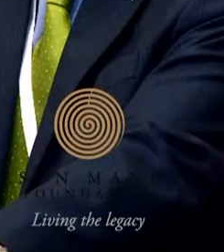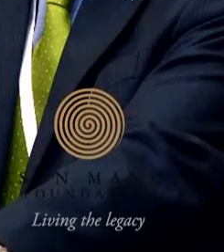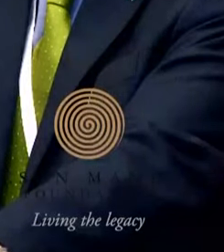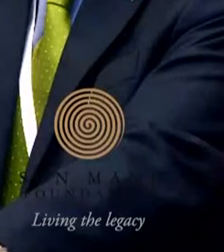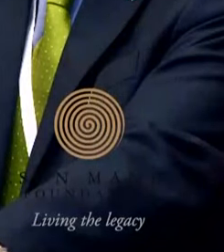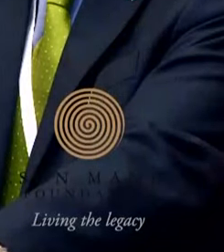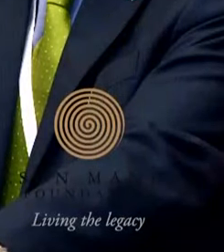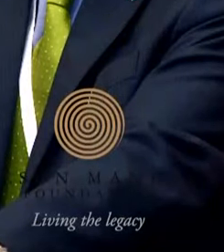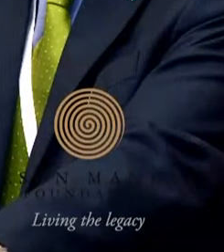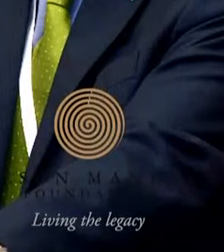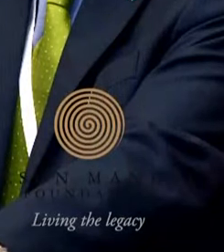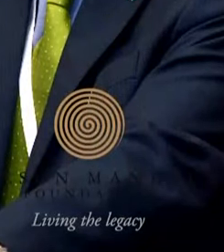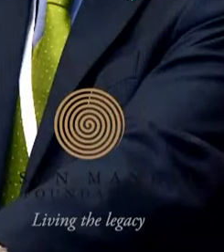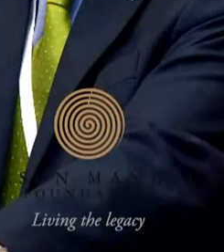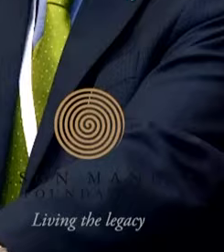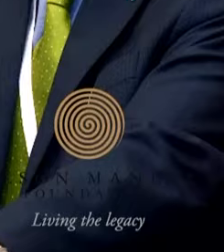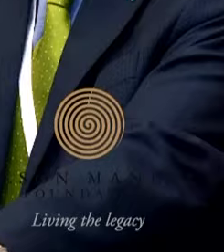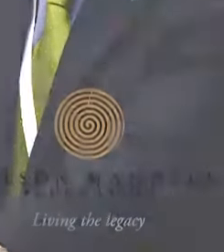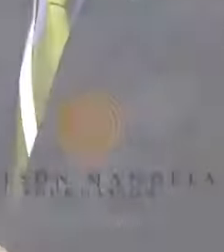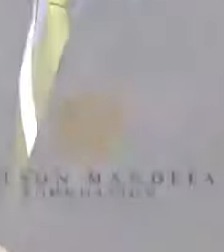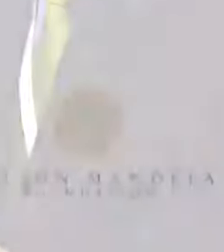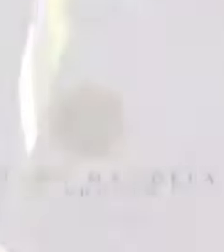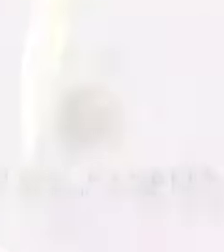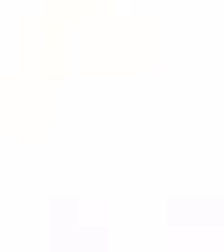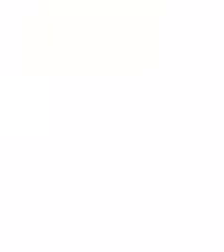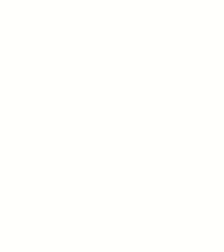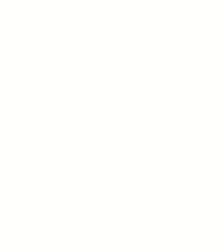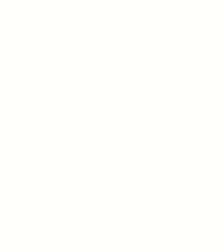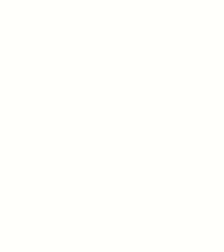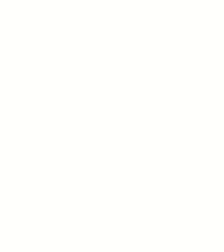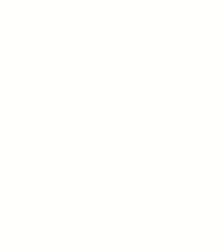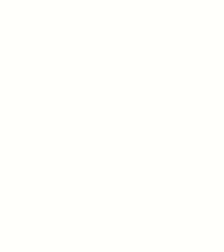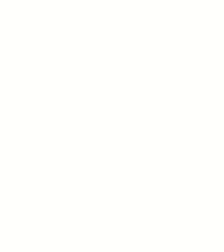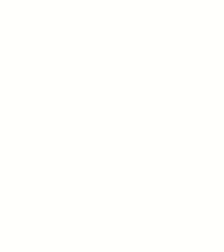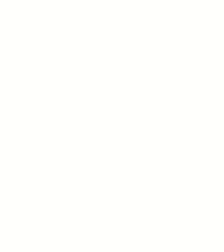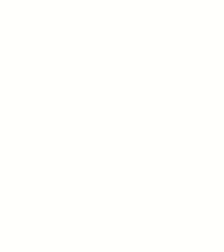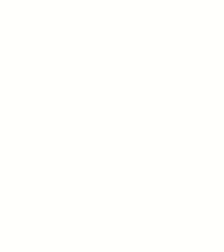of Trustees and to be guided by their expertise and wisdom.